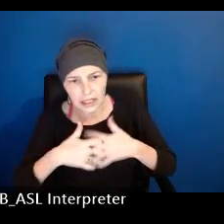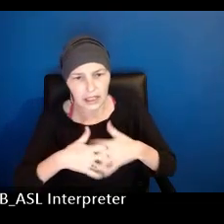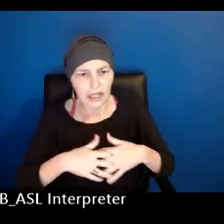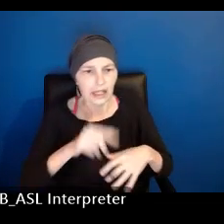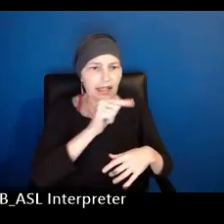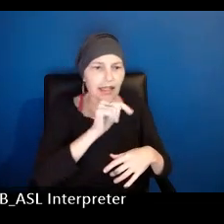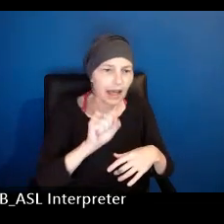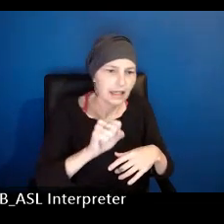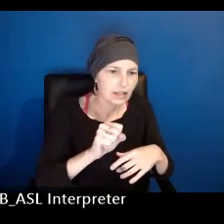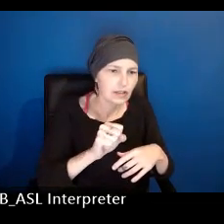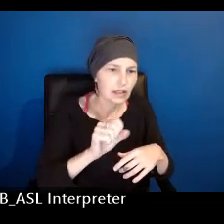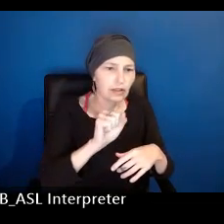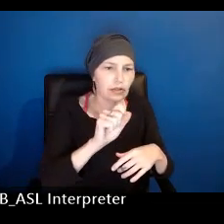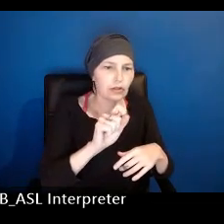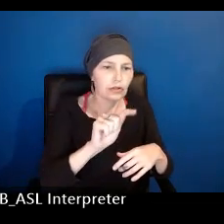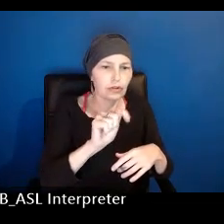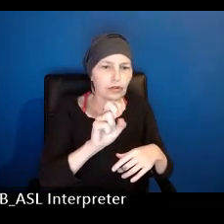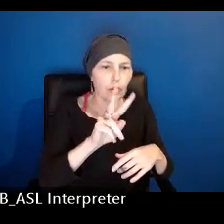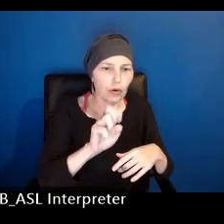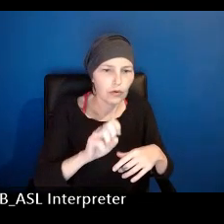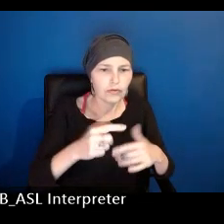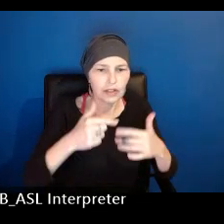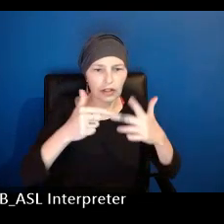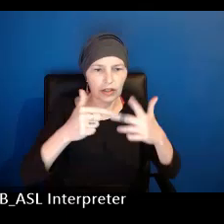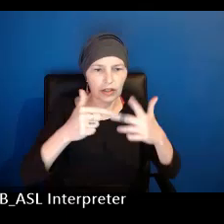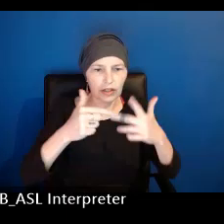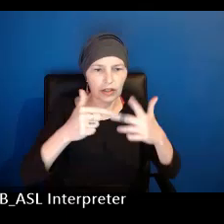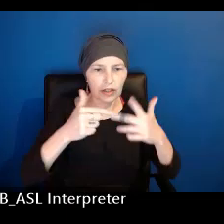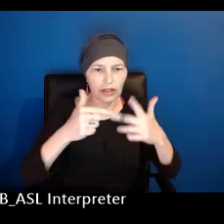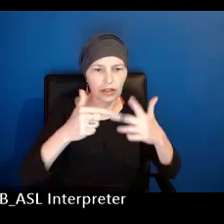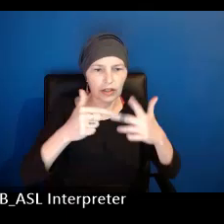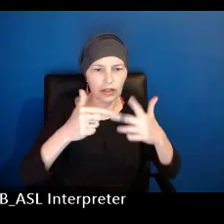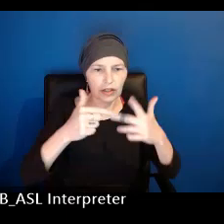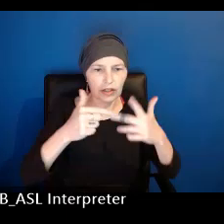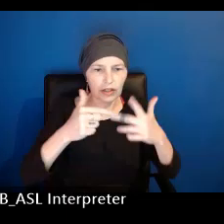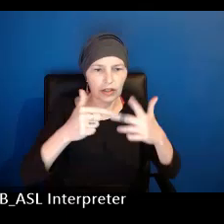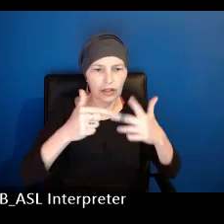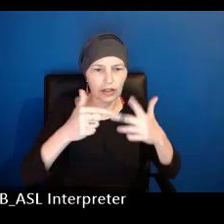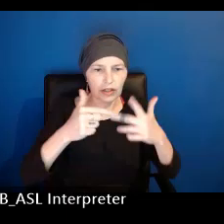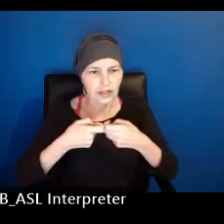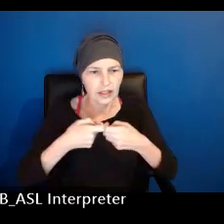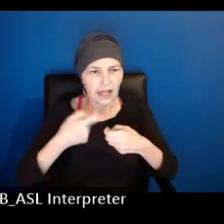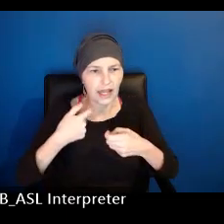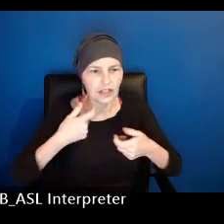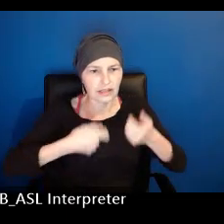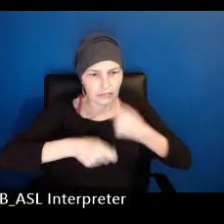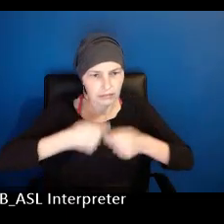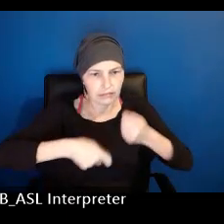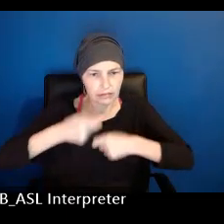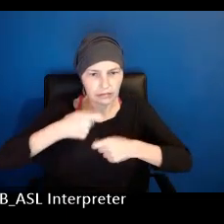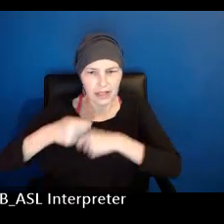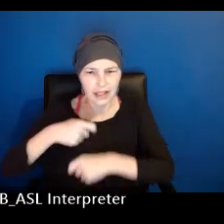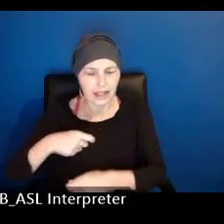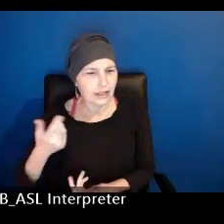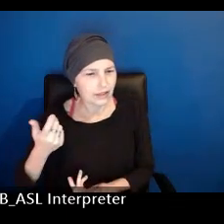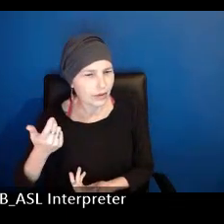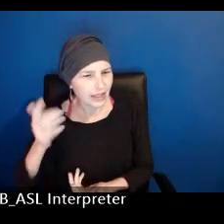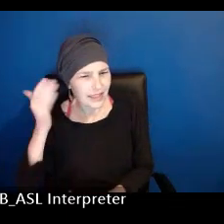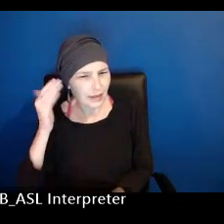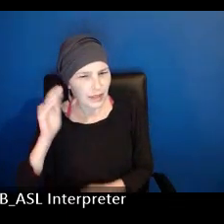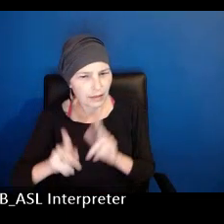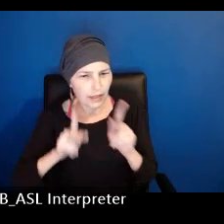than electricity. And it seems to me that if you were to do this, that people inside the zone that they